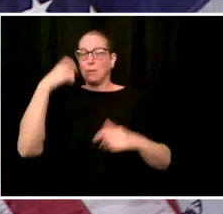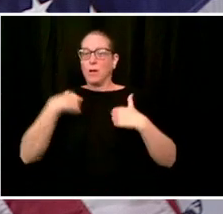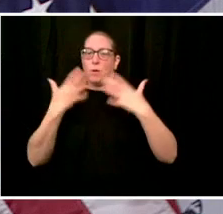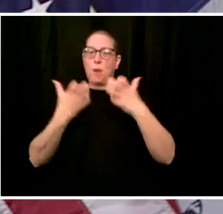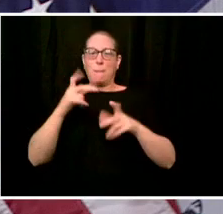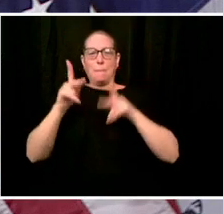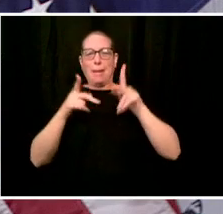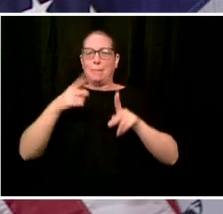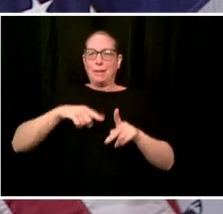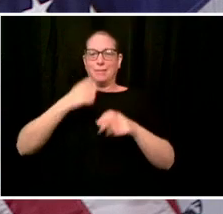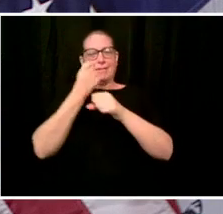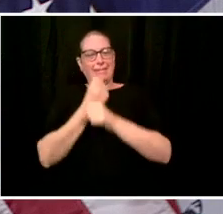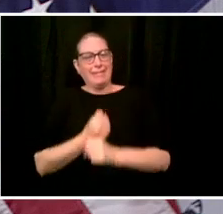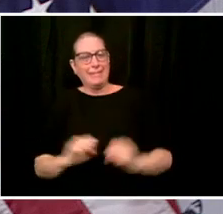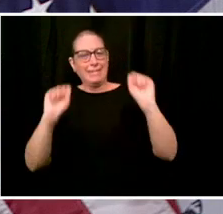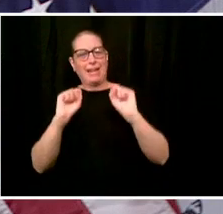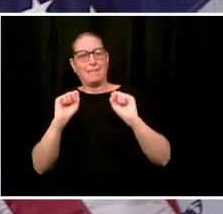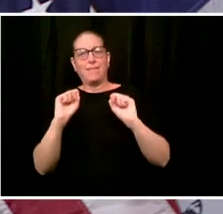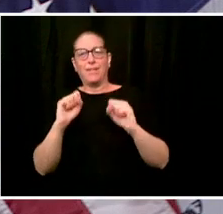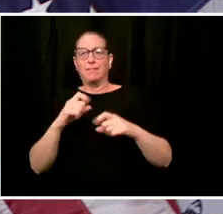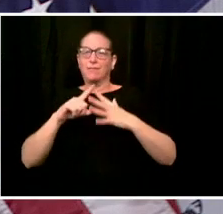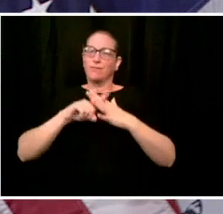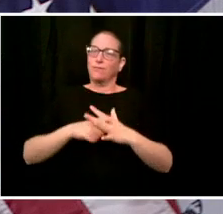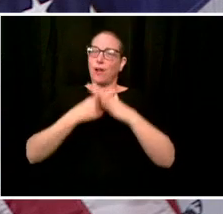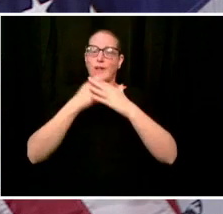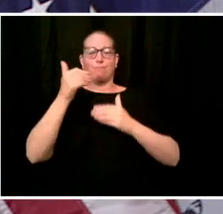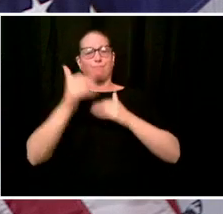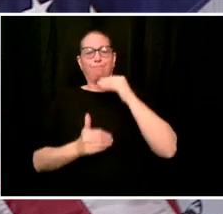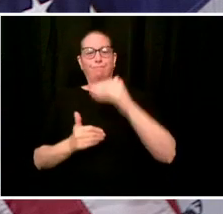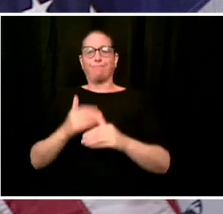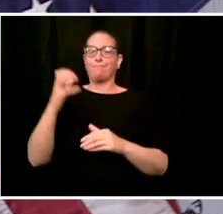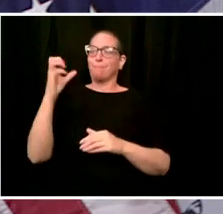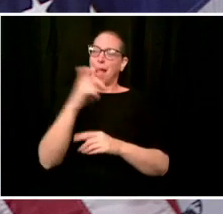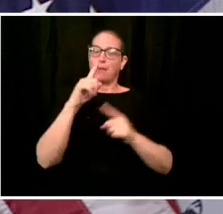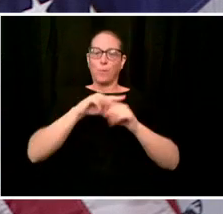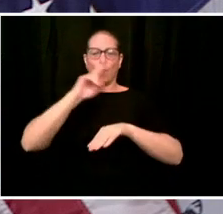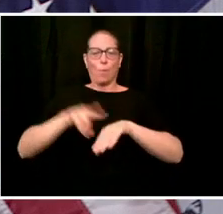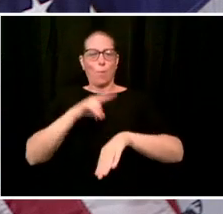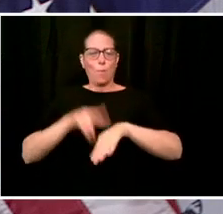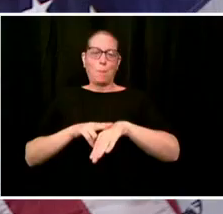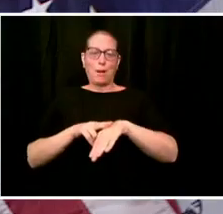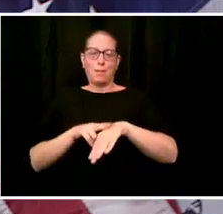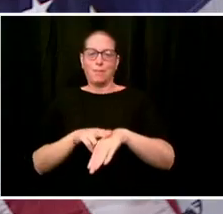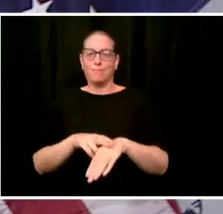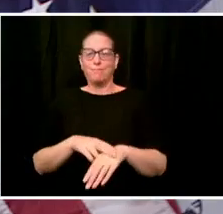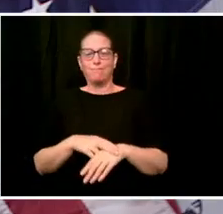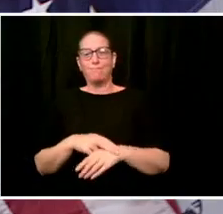a better life. And every day I see New Yorkers devoted to that mission, and I thank you for that.